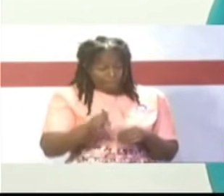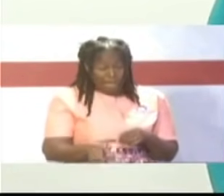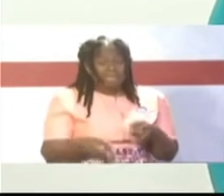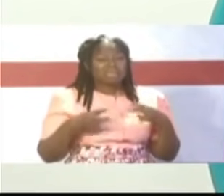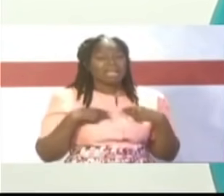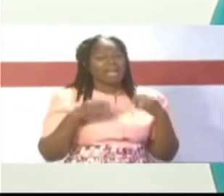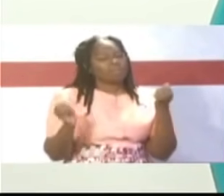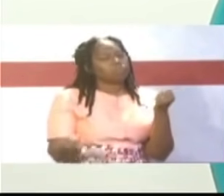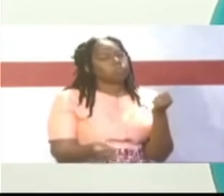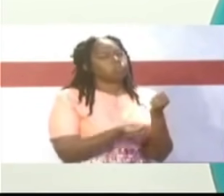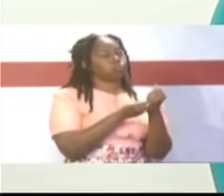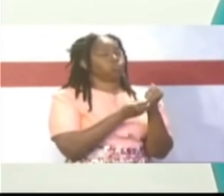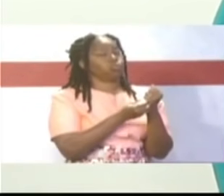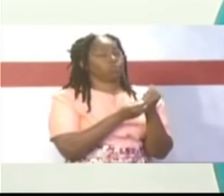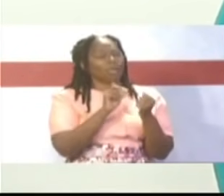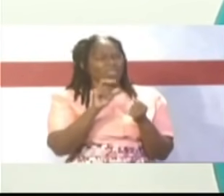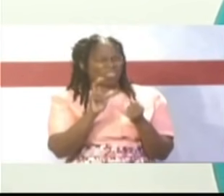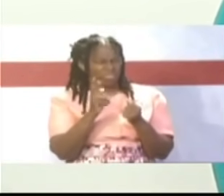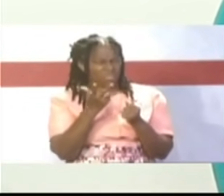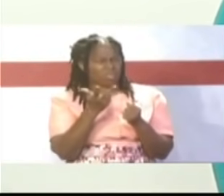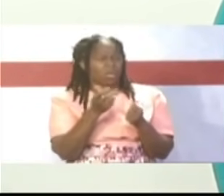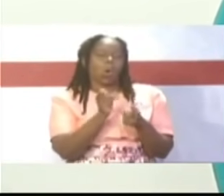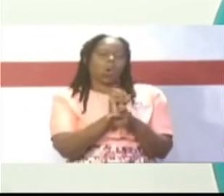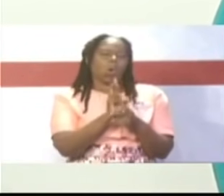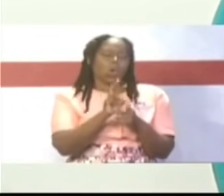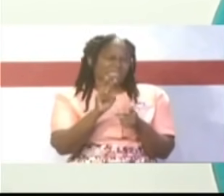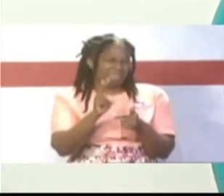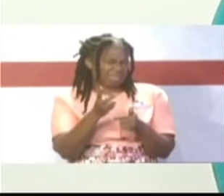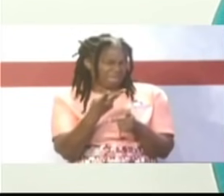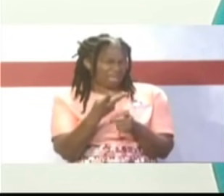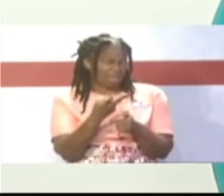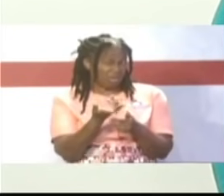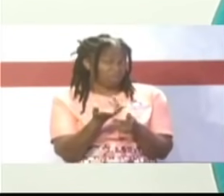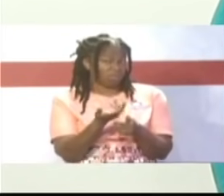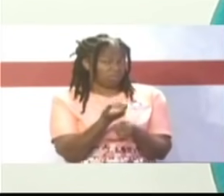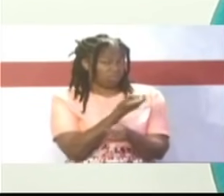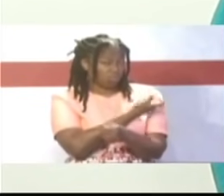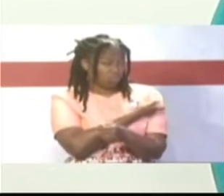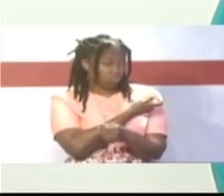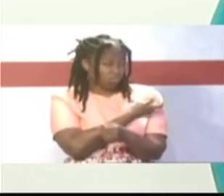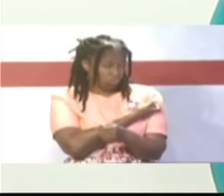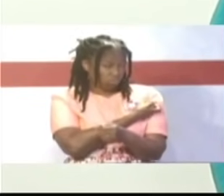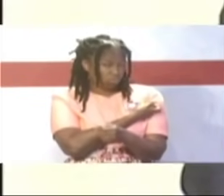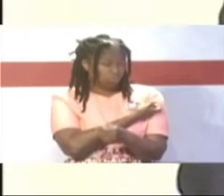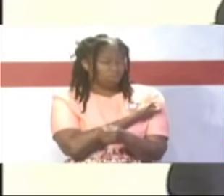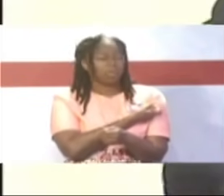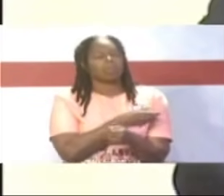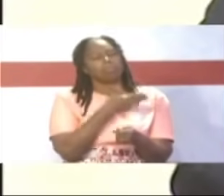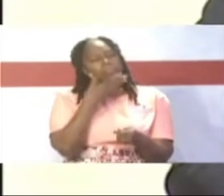And we have with us Dr. Boyce, who will give us some more detailed information on this matter.